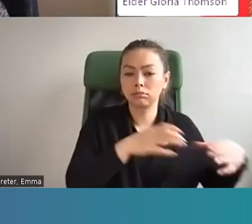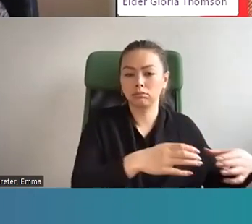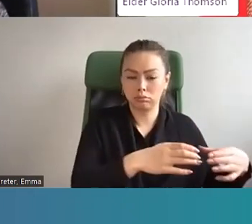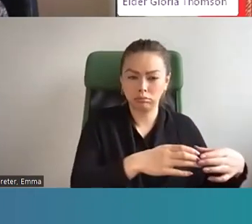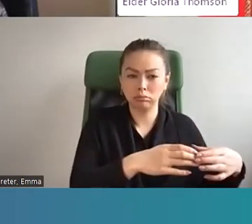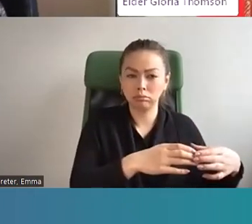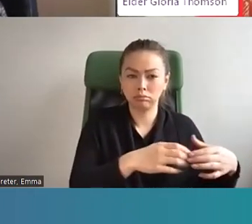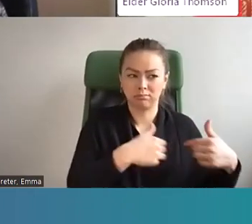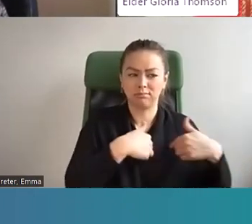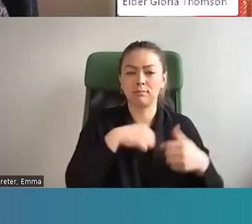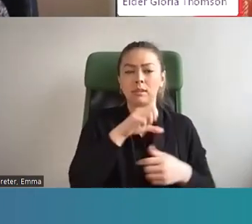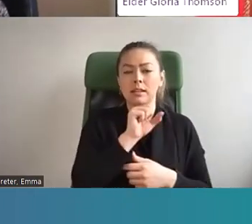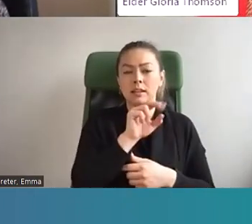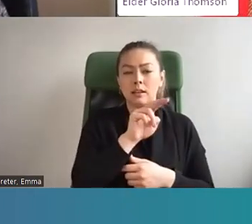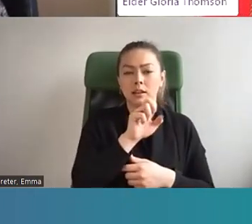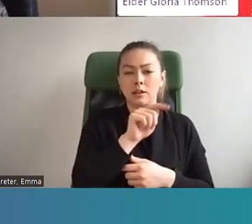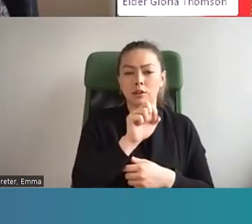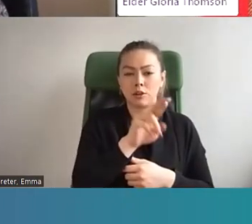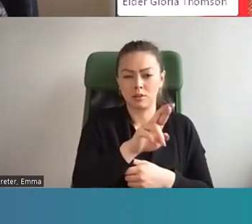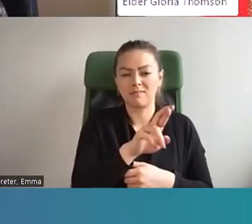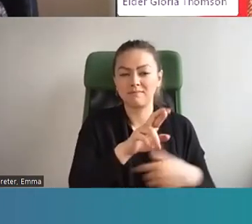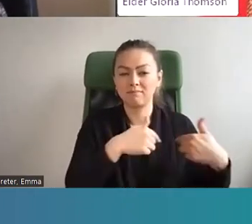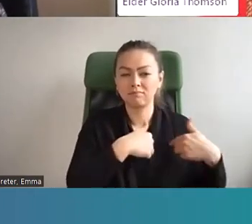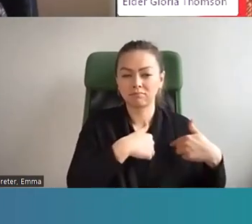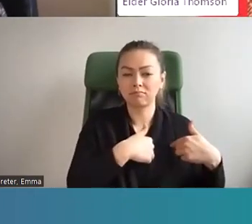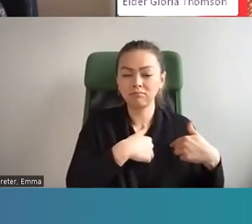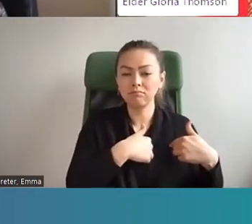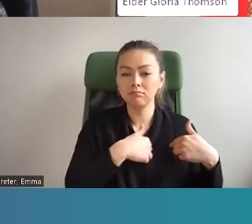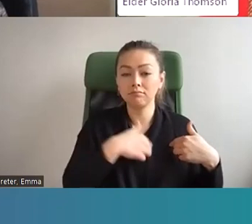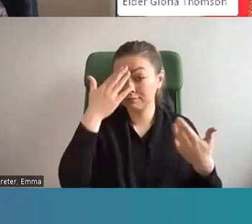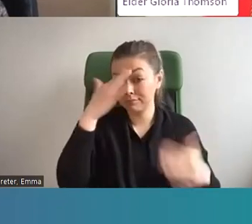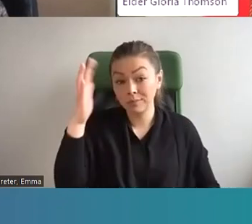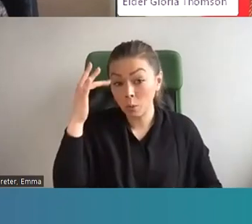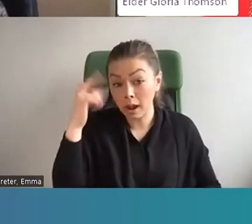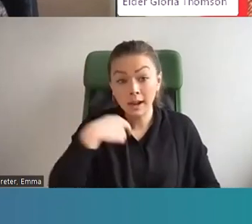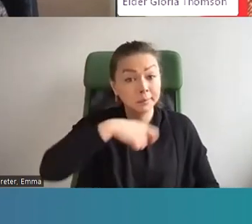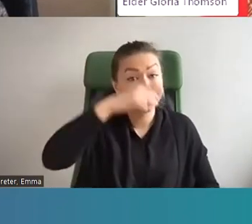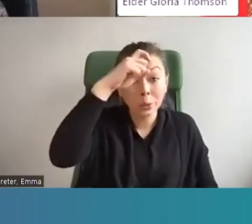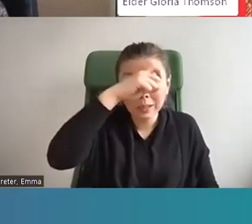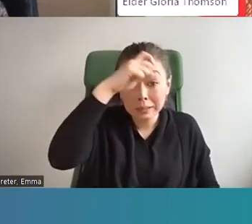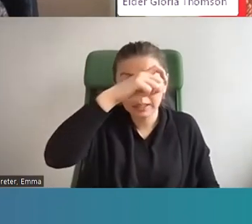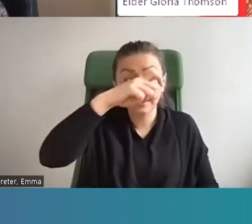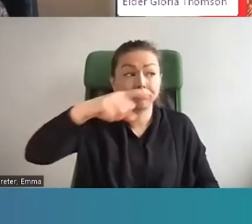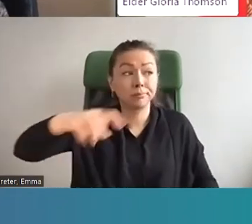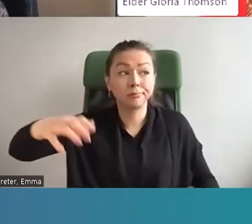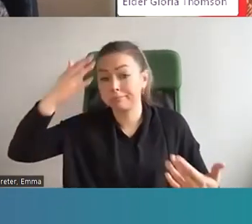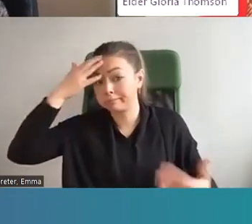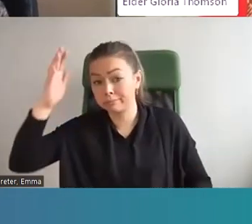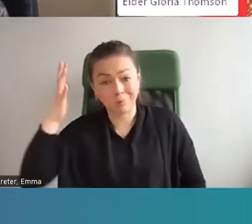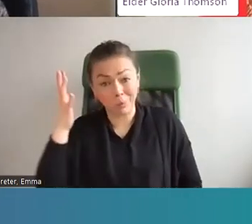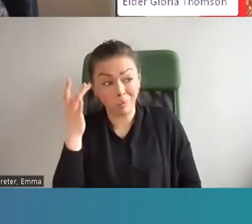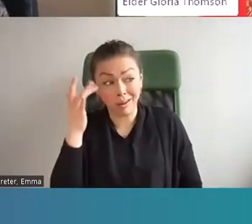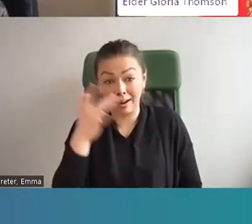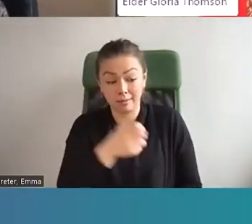it was because of my wisdom or I'm not really sure, but I served 4 years as